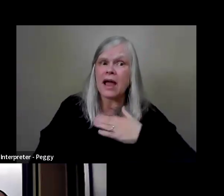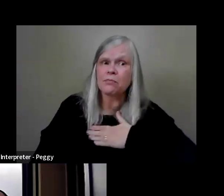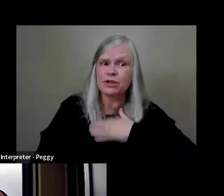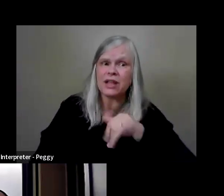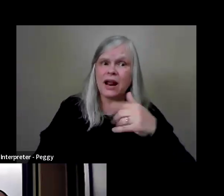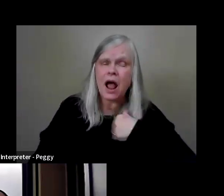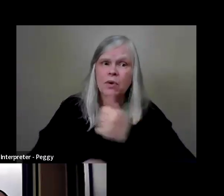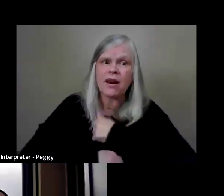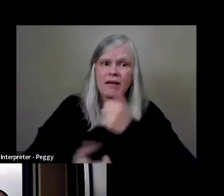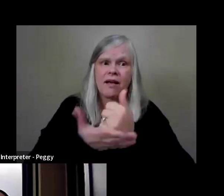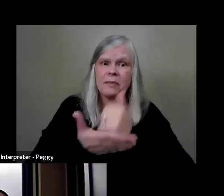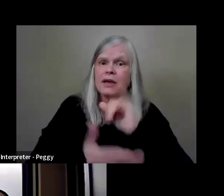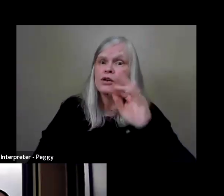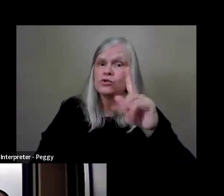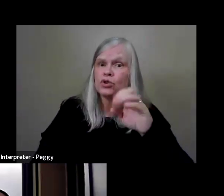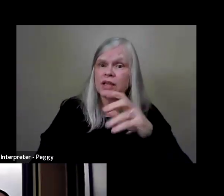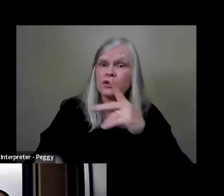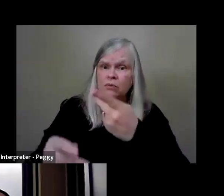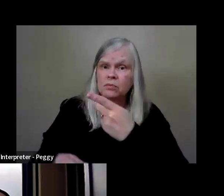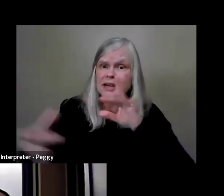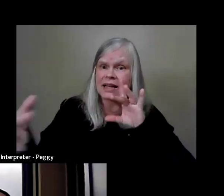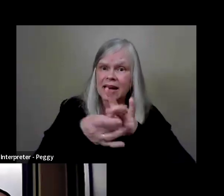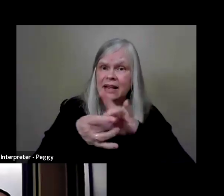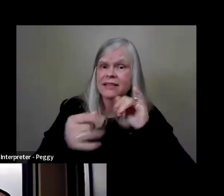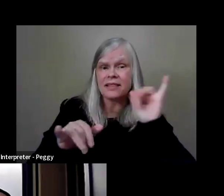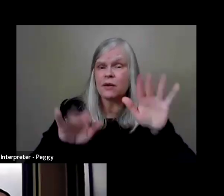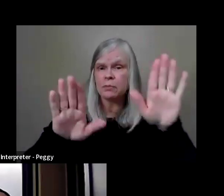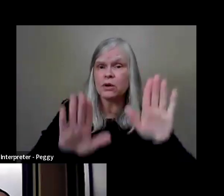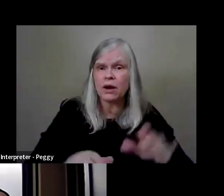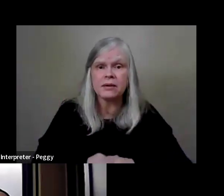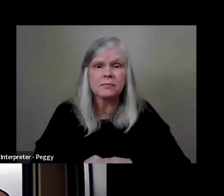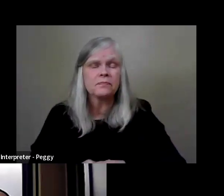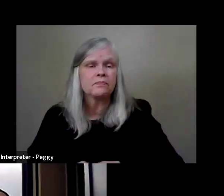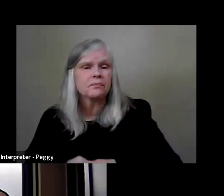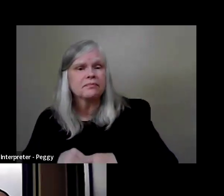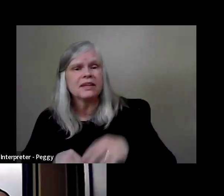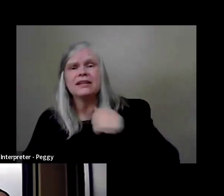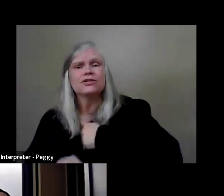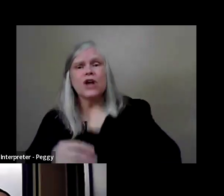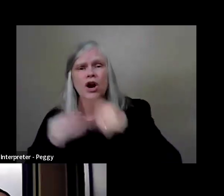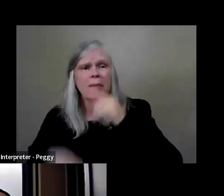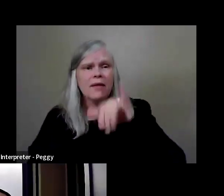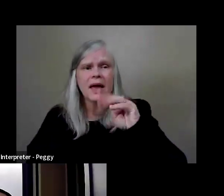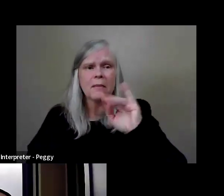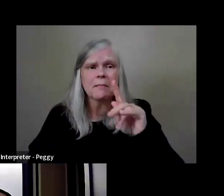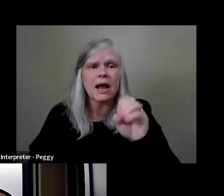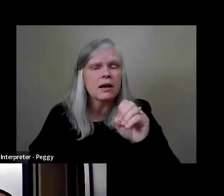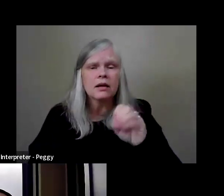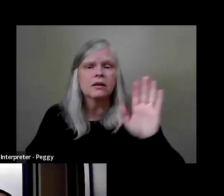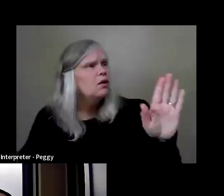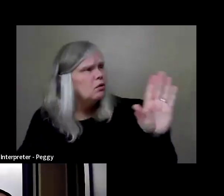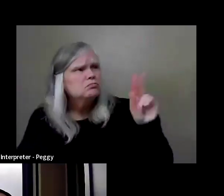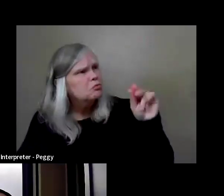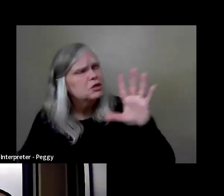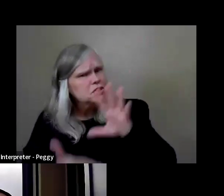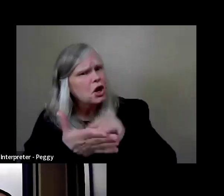yeah, Julie, if you're willing to connect us, I'd Sure. be great. Yeah. Sorry about that, Mike. No, it's a learning